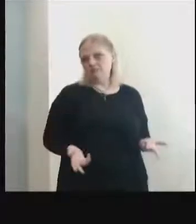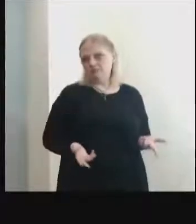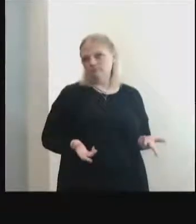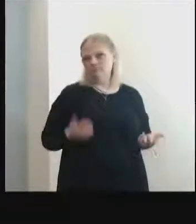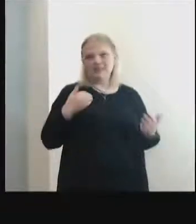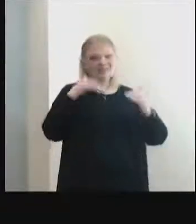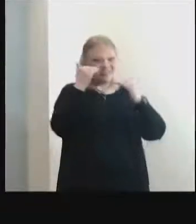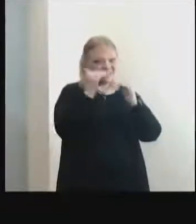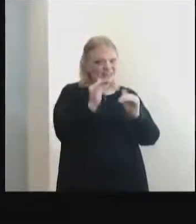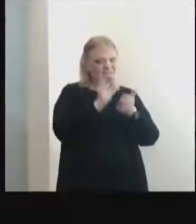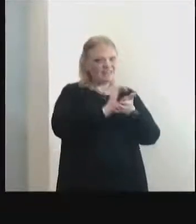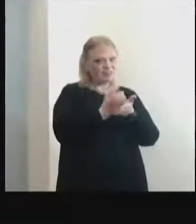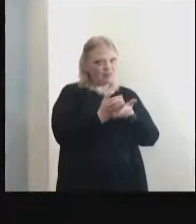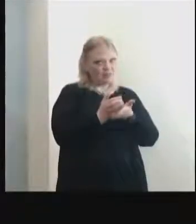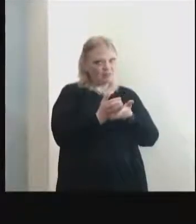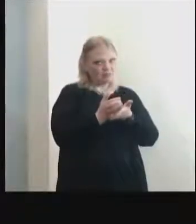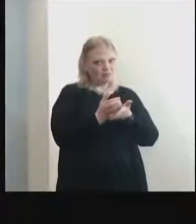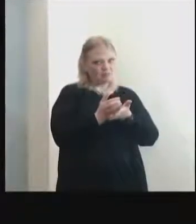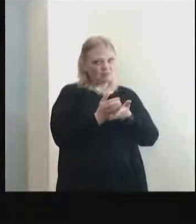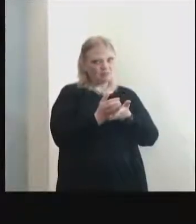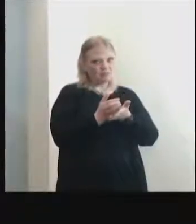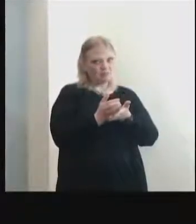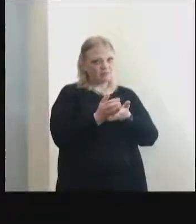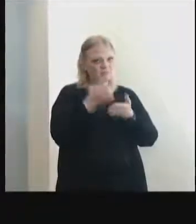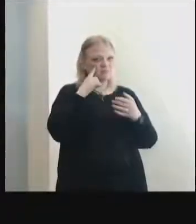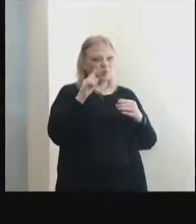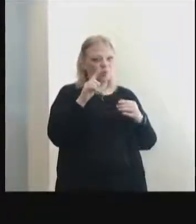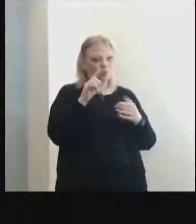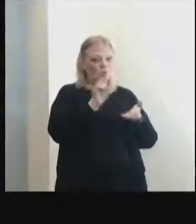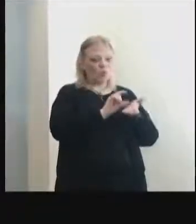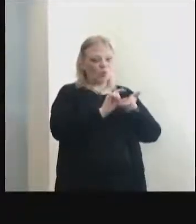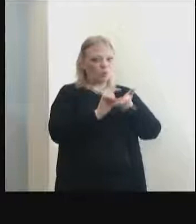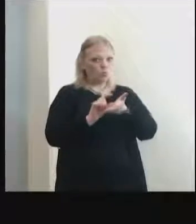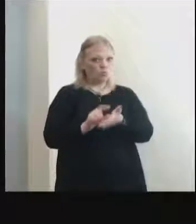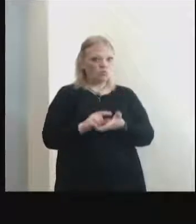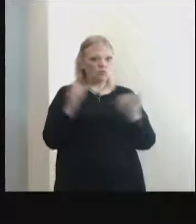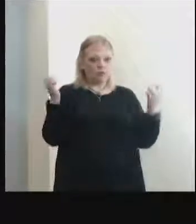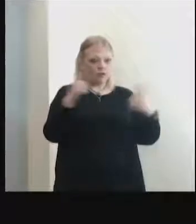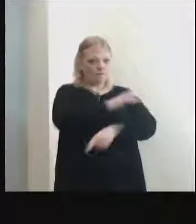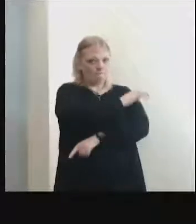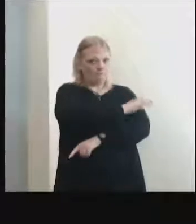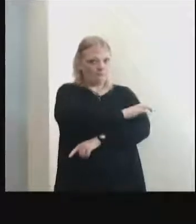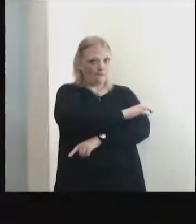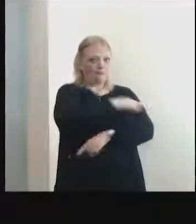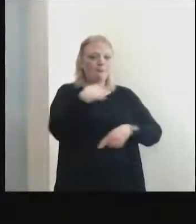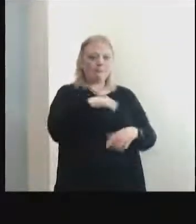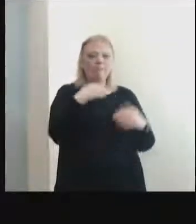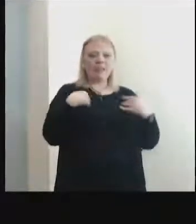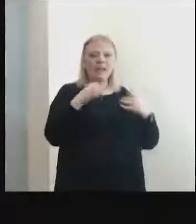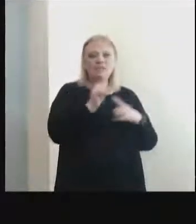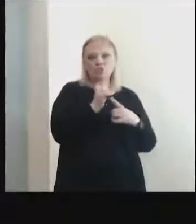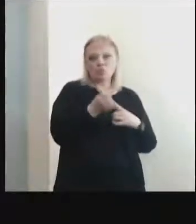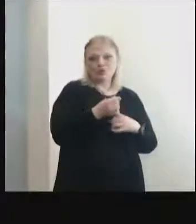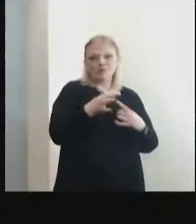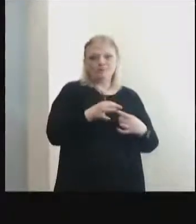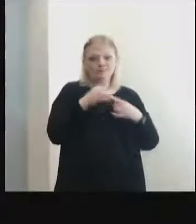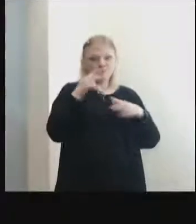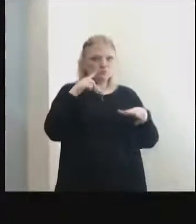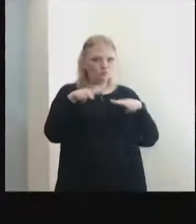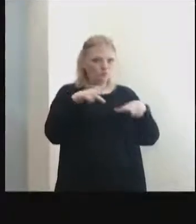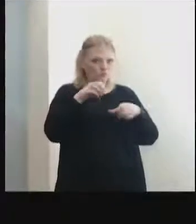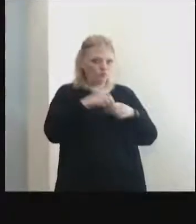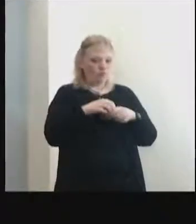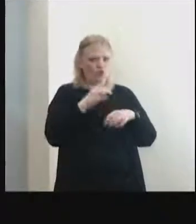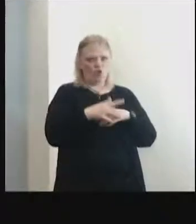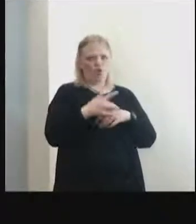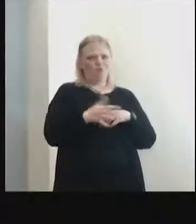have limited supply of doses at all of these clinics. We've had situations, especially in walk-ins early on, when we